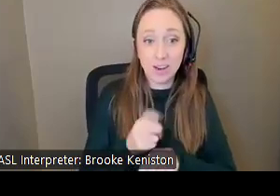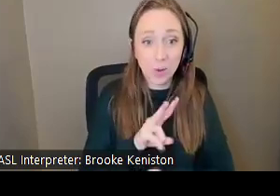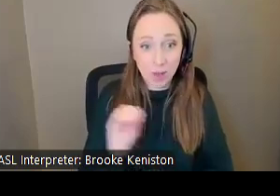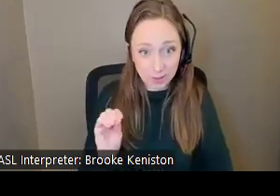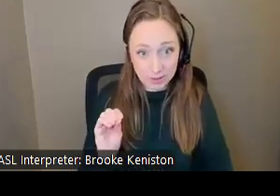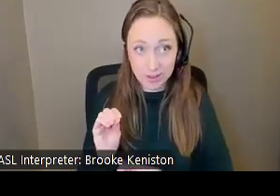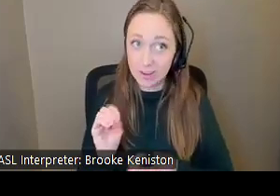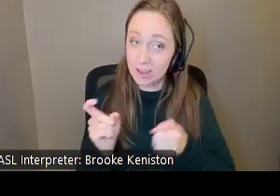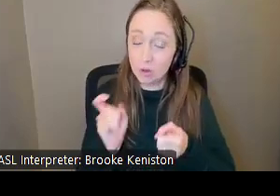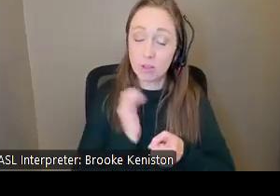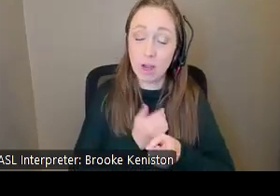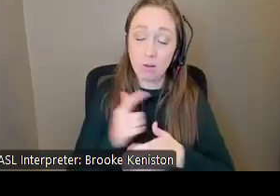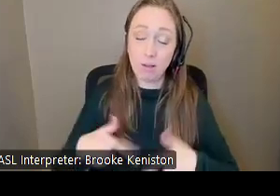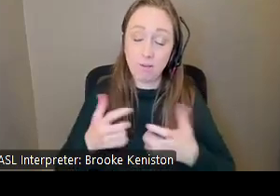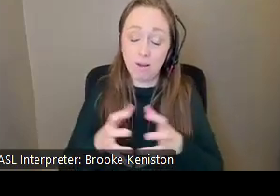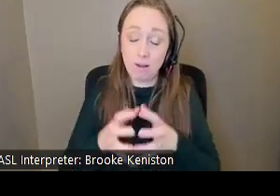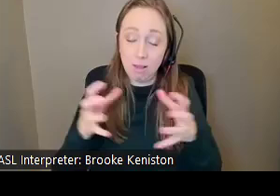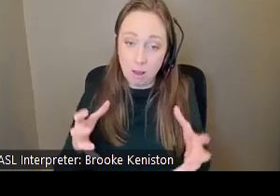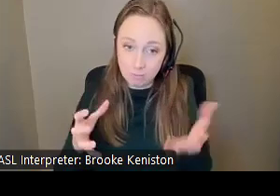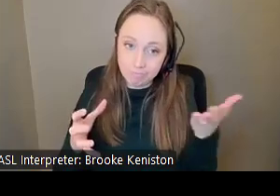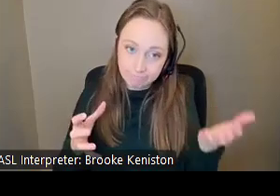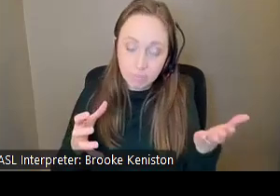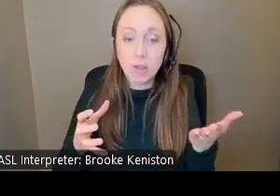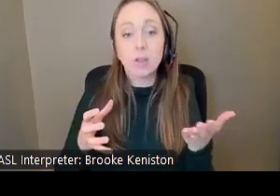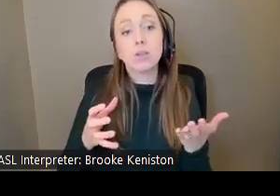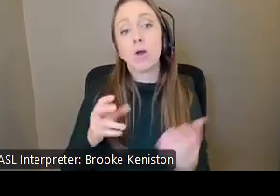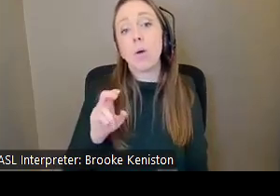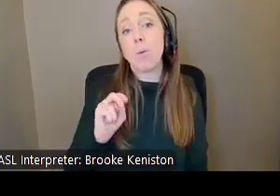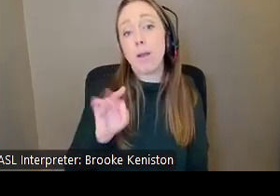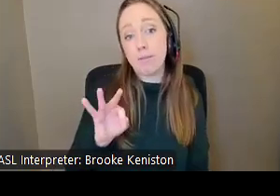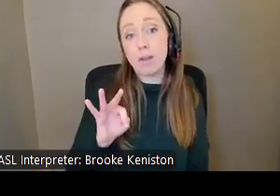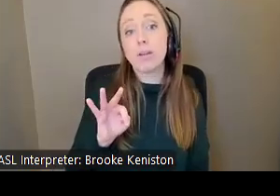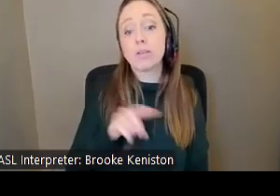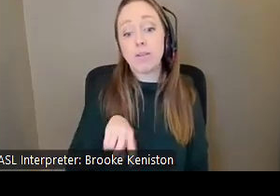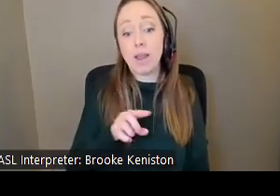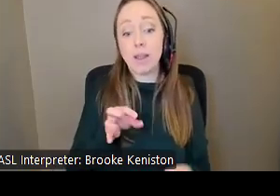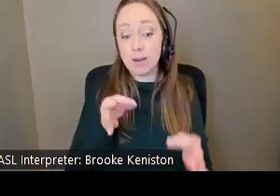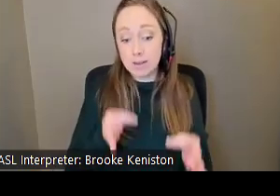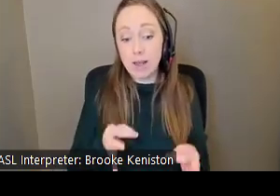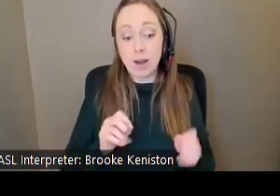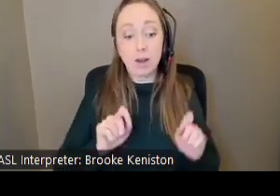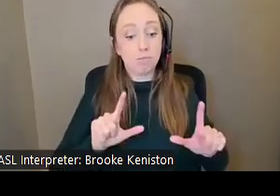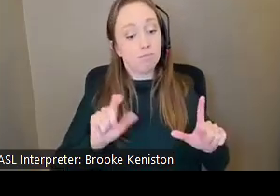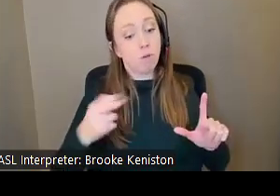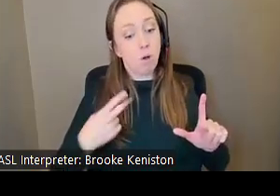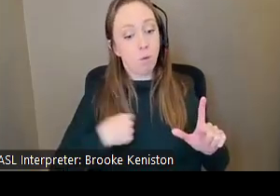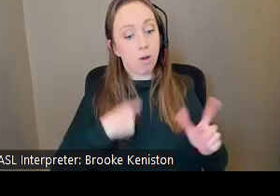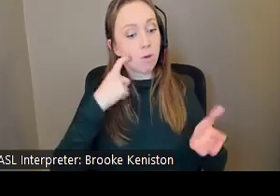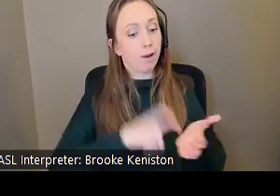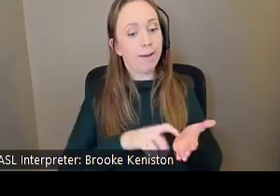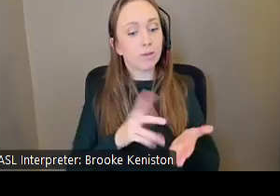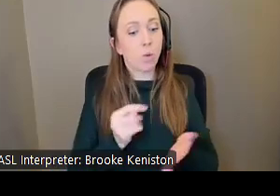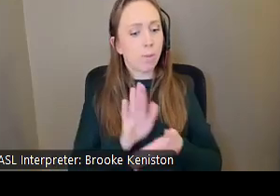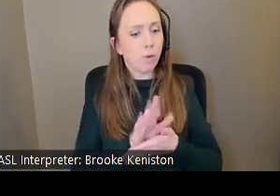an algorithm where they would predict movies that you like and introduce you to new movies in 2000. So if you